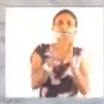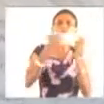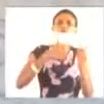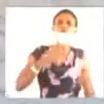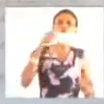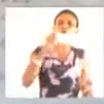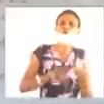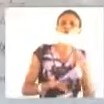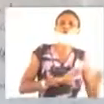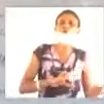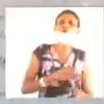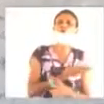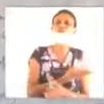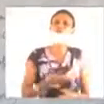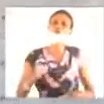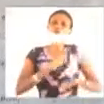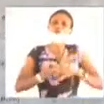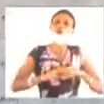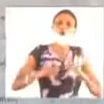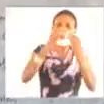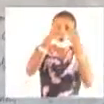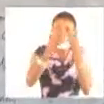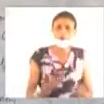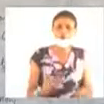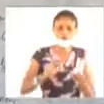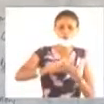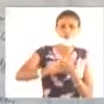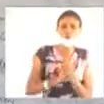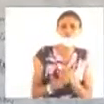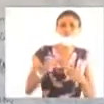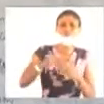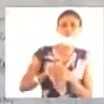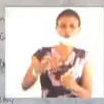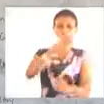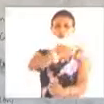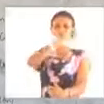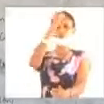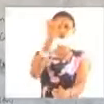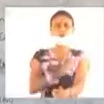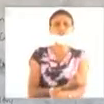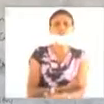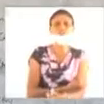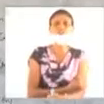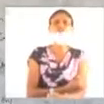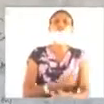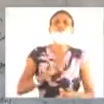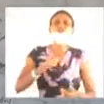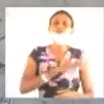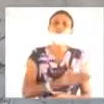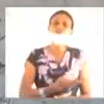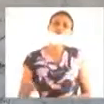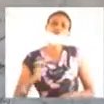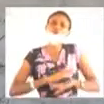While at work, they will tell you, me, I can't do what you ask me to do. Meanwhile, it's paid to